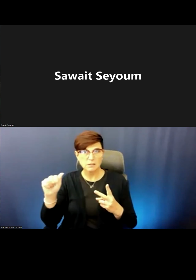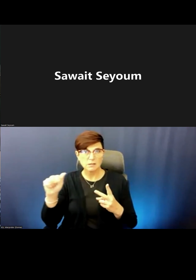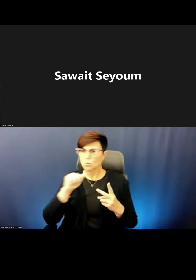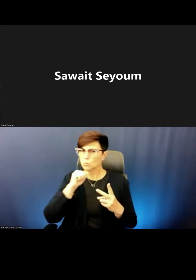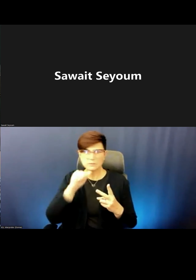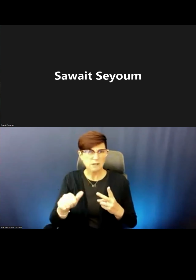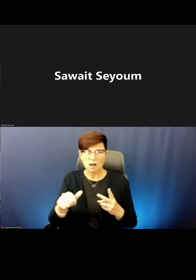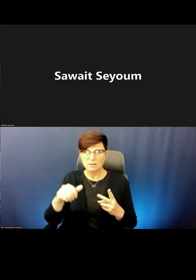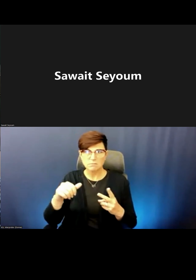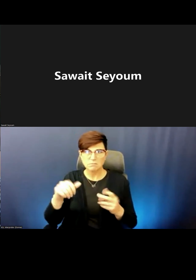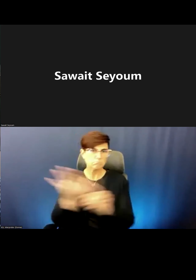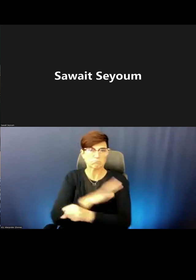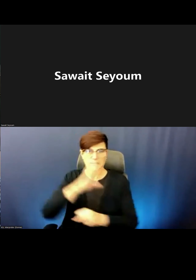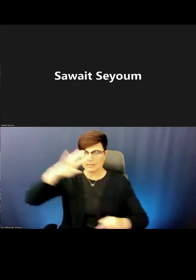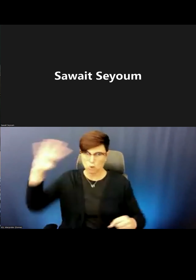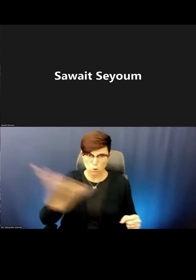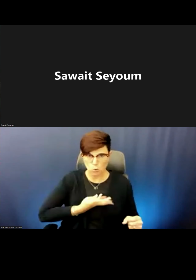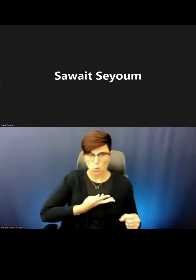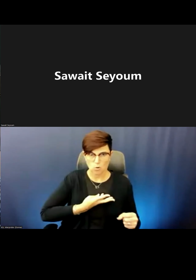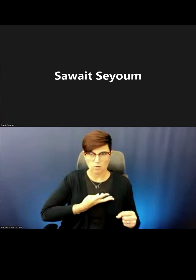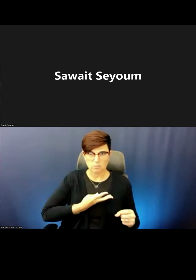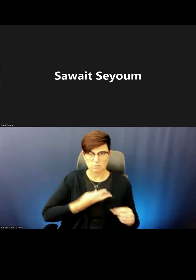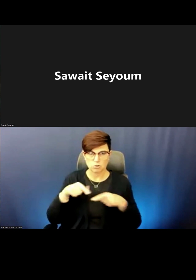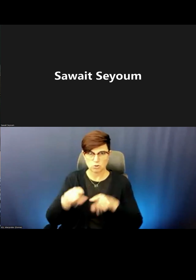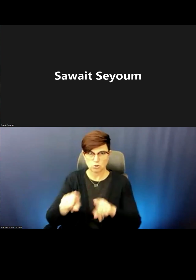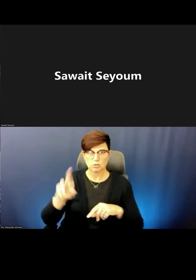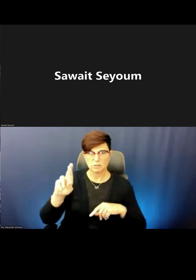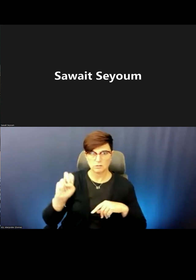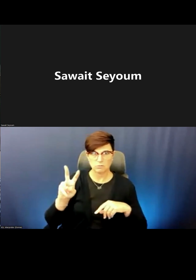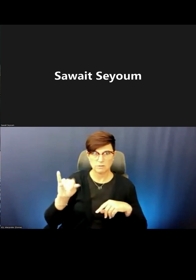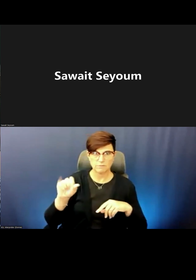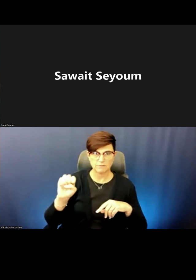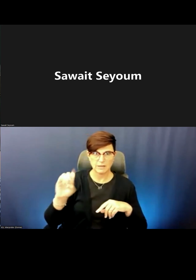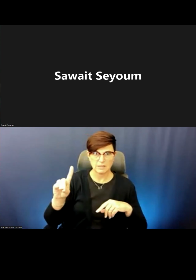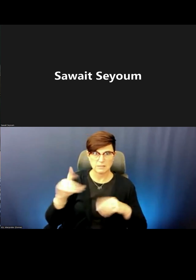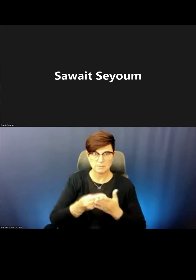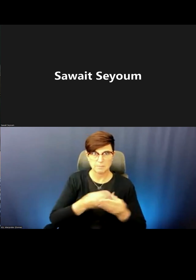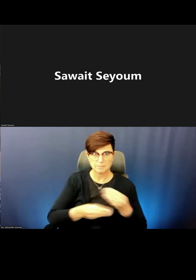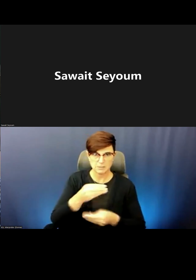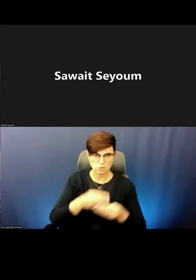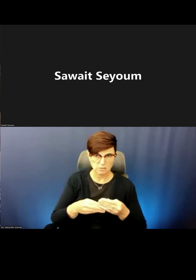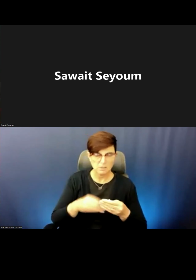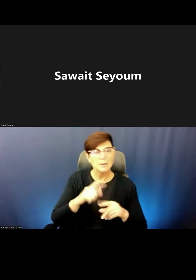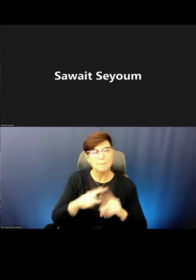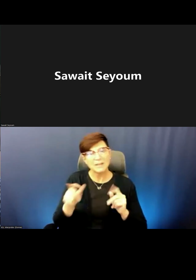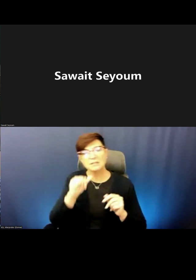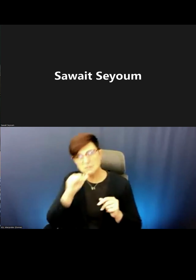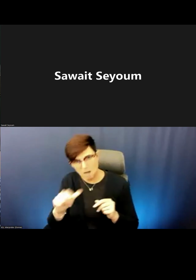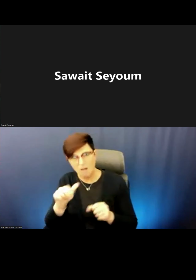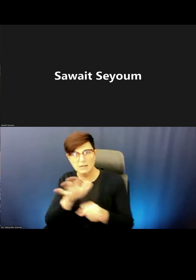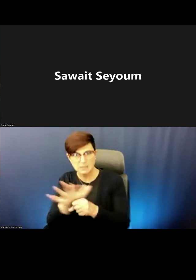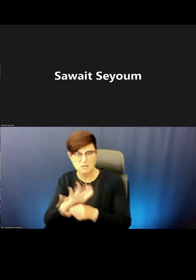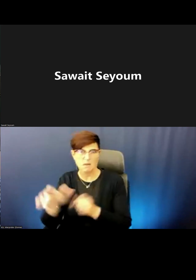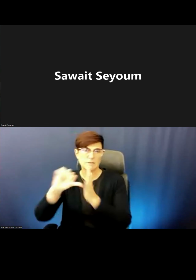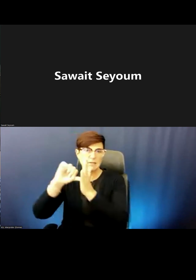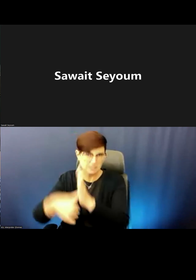certainly from the perspective of stakeholders, not as robust as we would have hoped, given our just insurmountable surplus